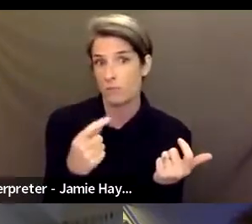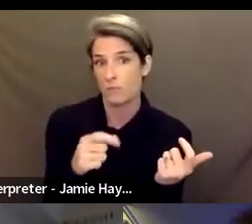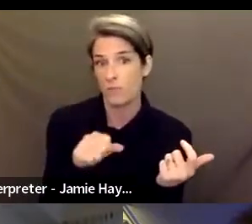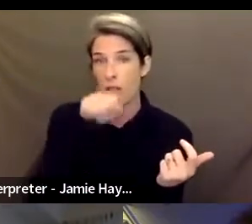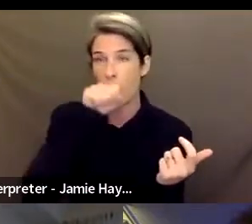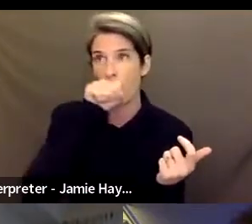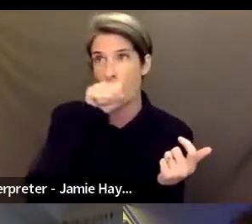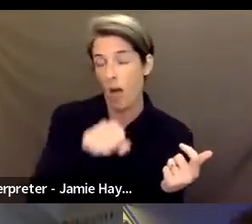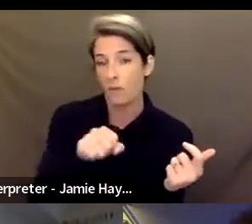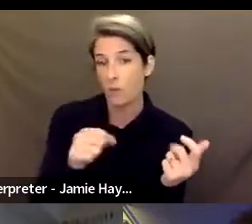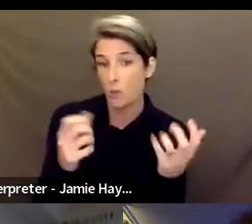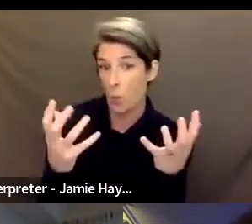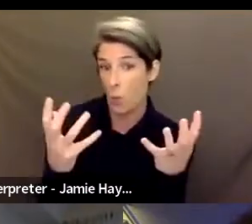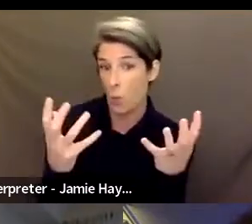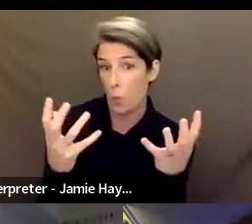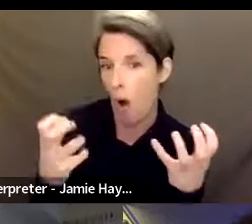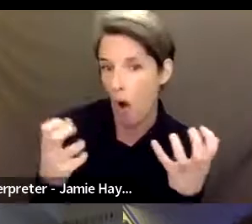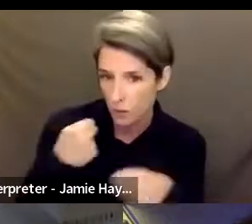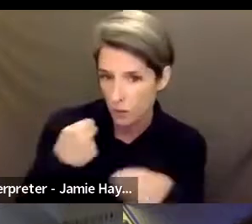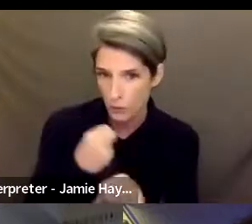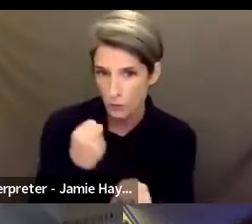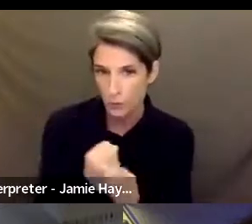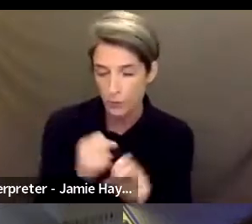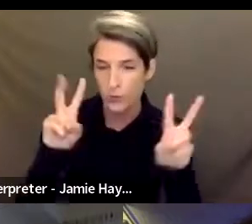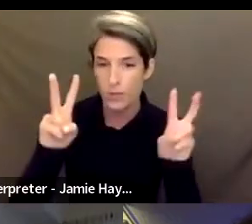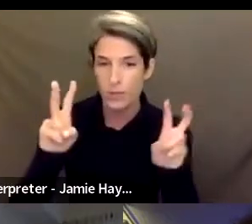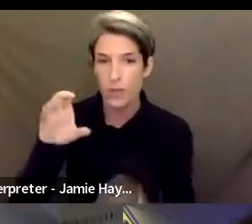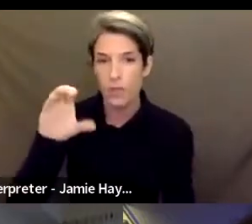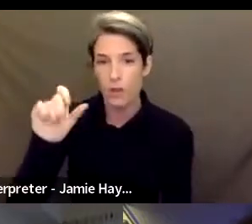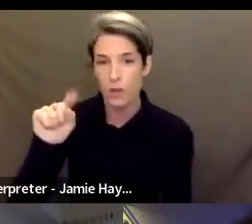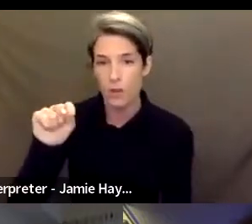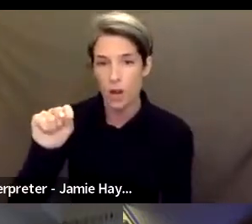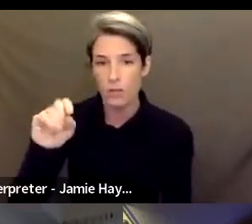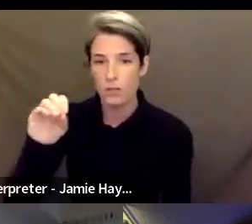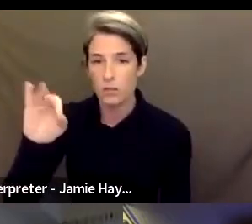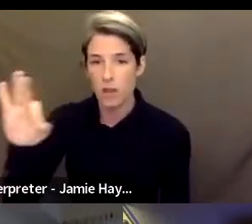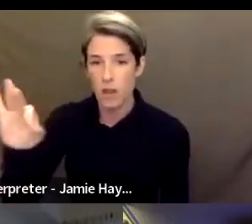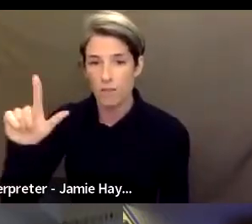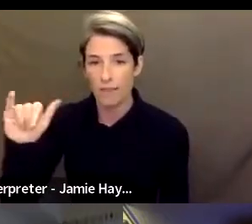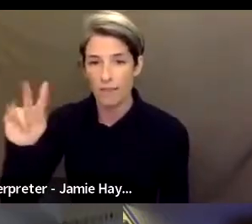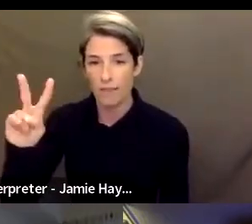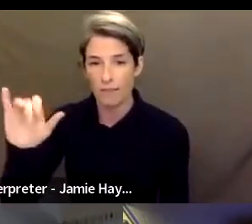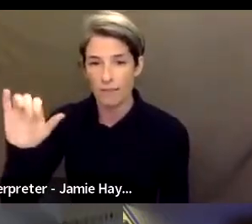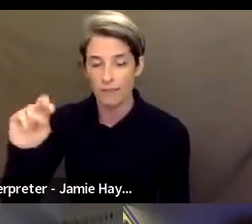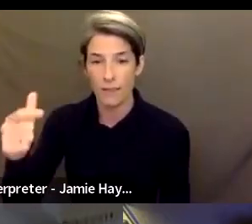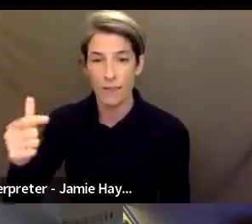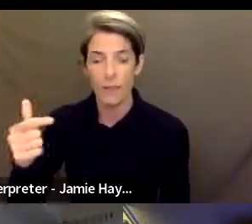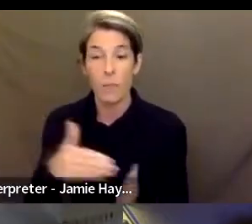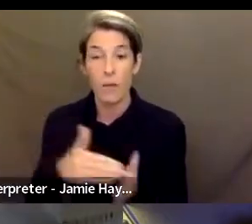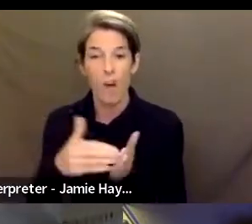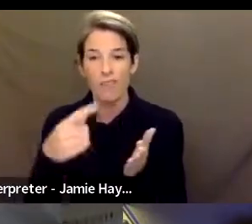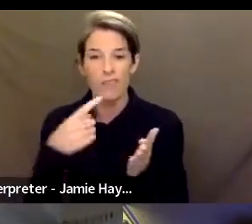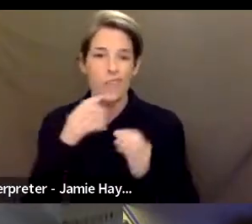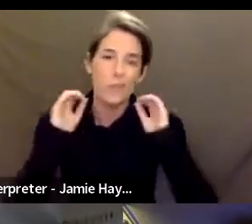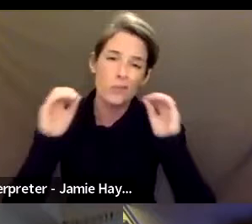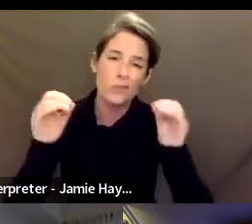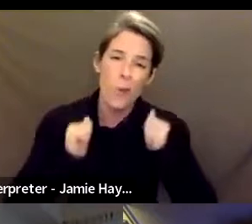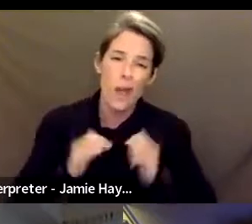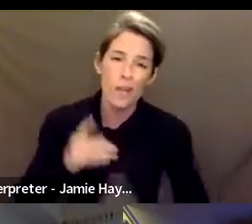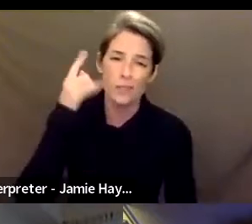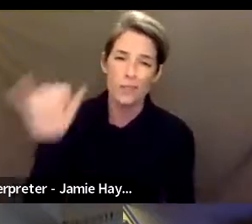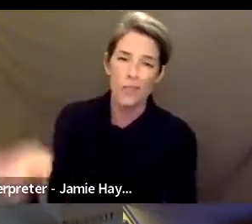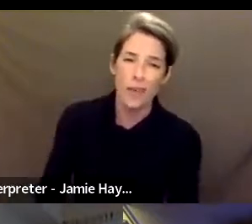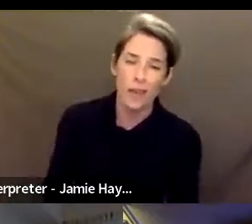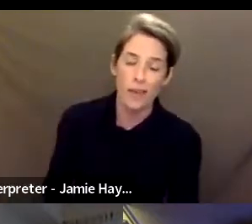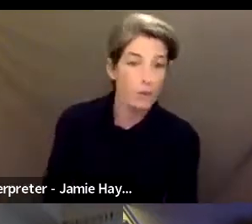of Living by Martina Mayak. And they're like, but there's no actors to do this. There's no actors to do this thing. There are actors. They're all in